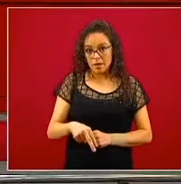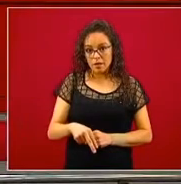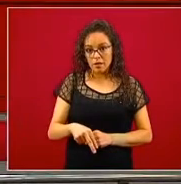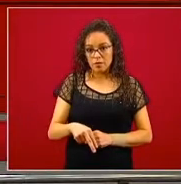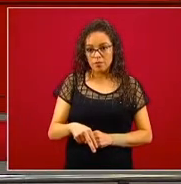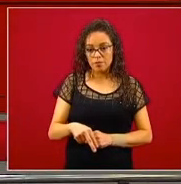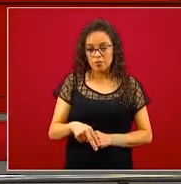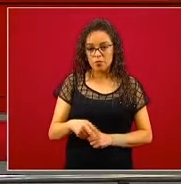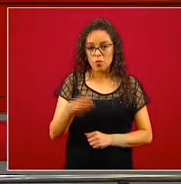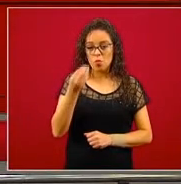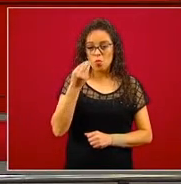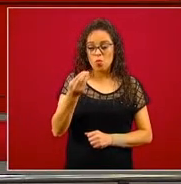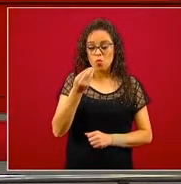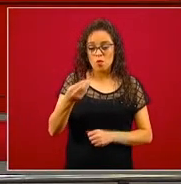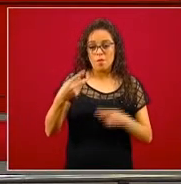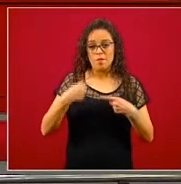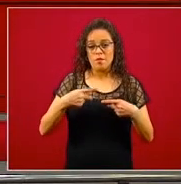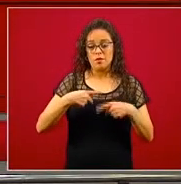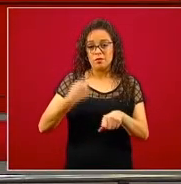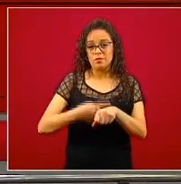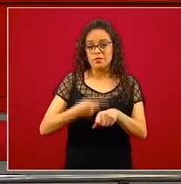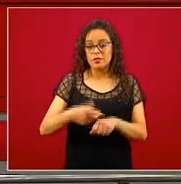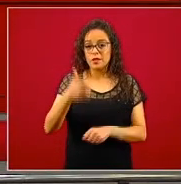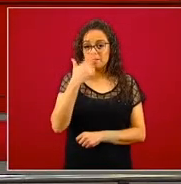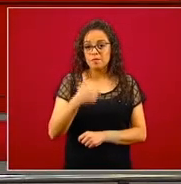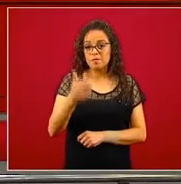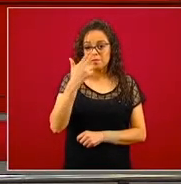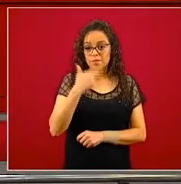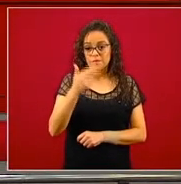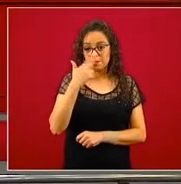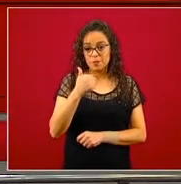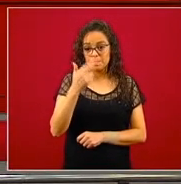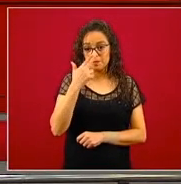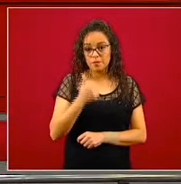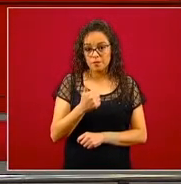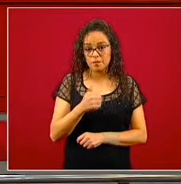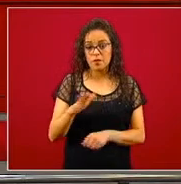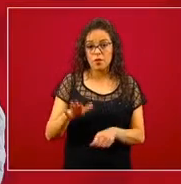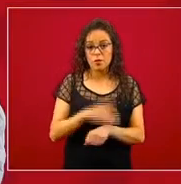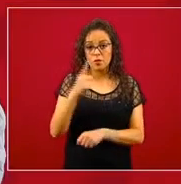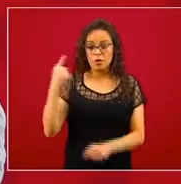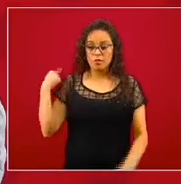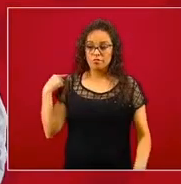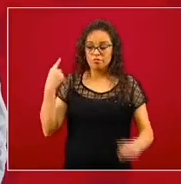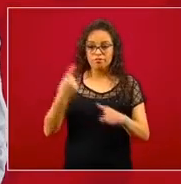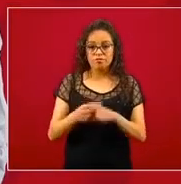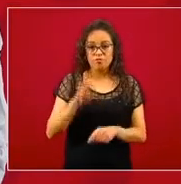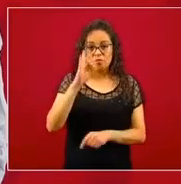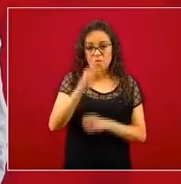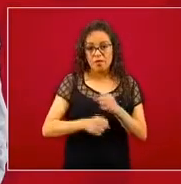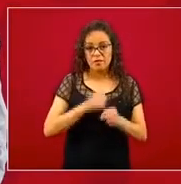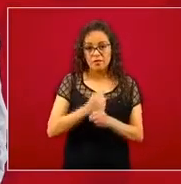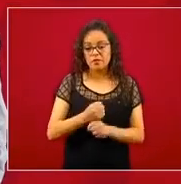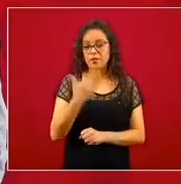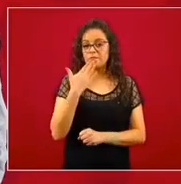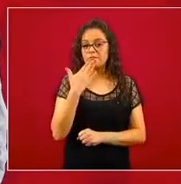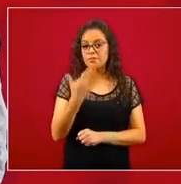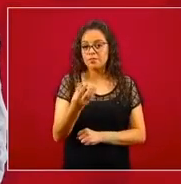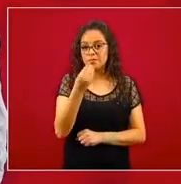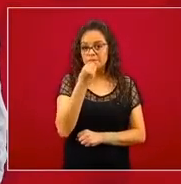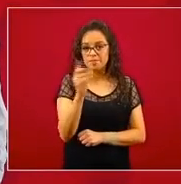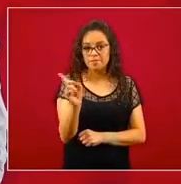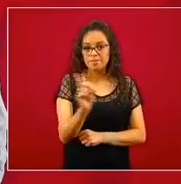we have a very high risk of diabetes. We've explained it's people that been